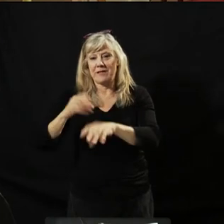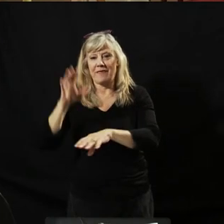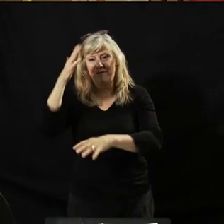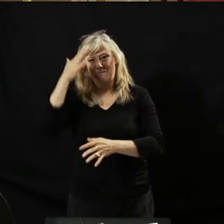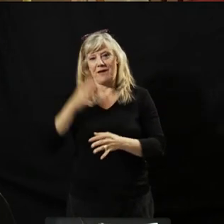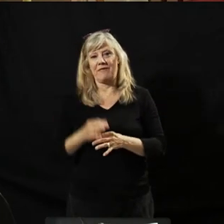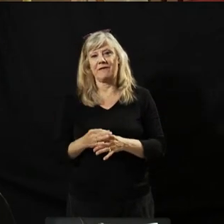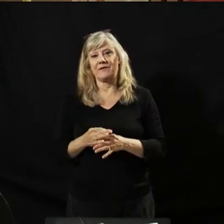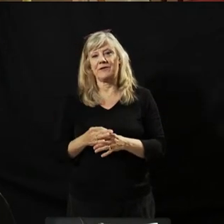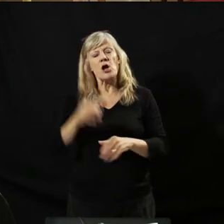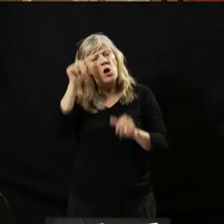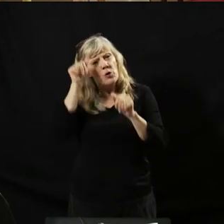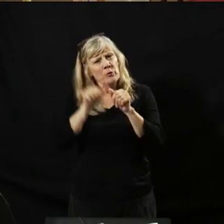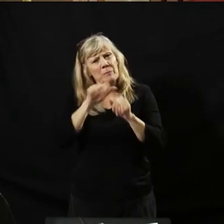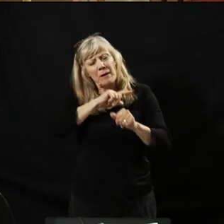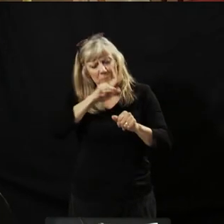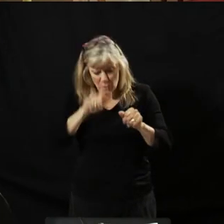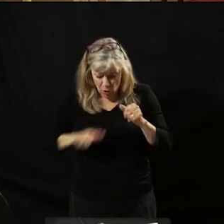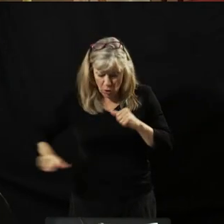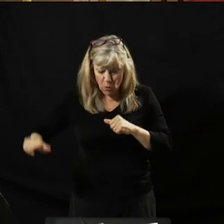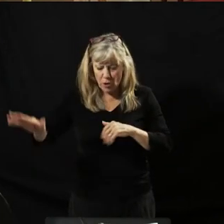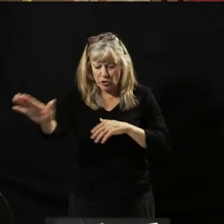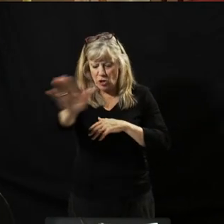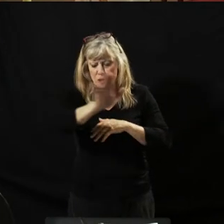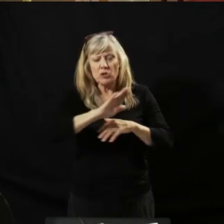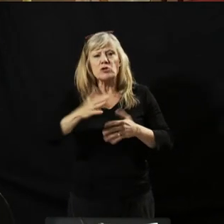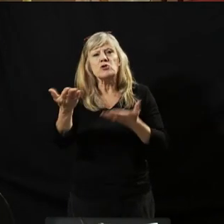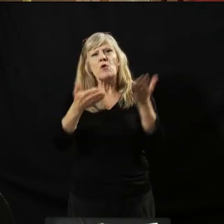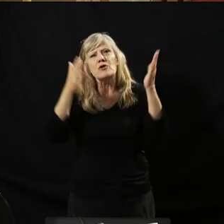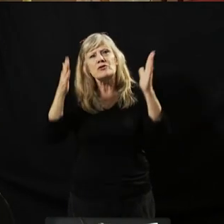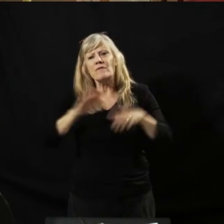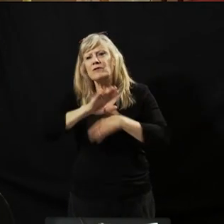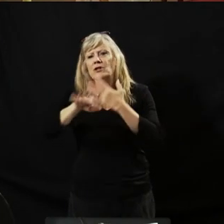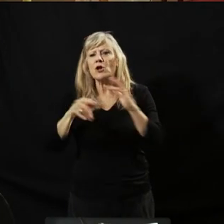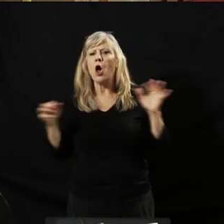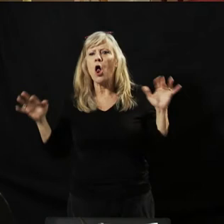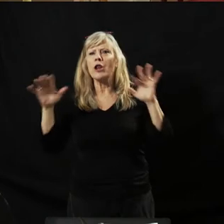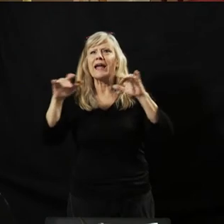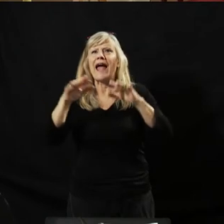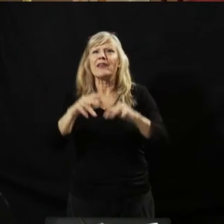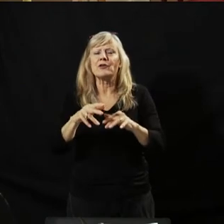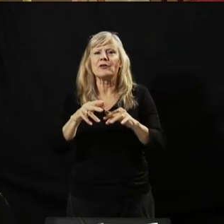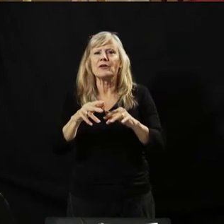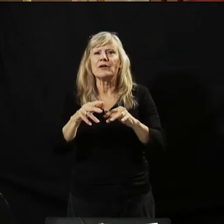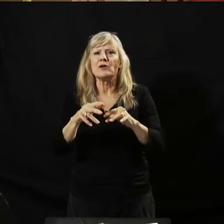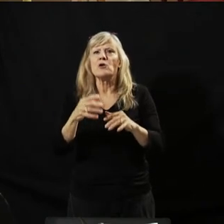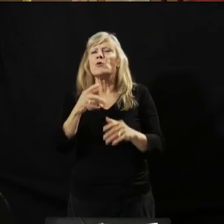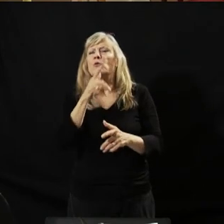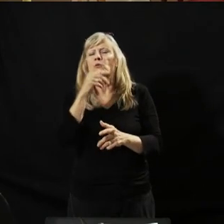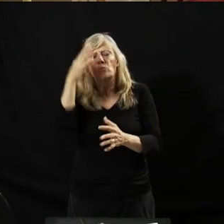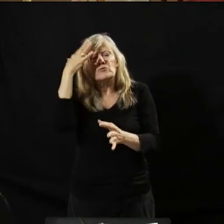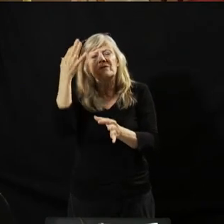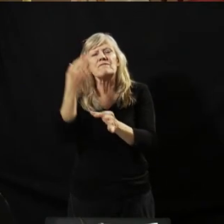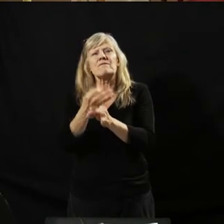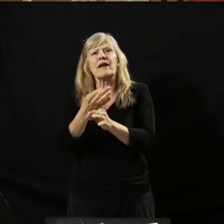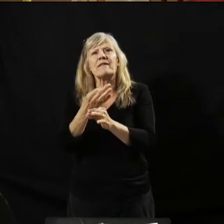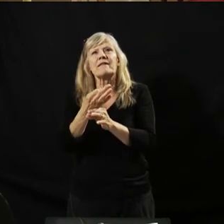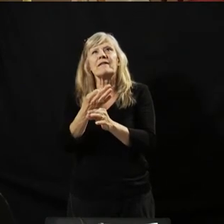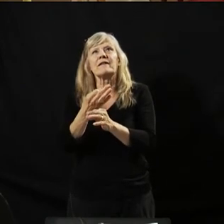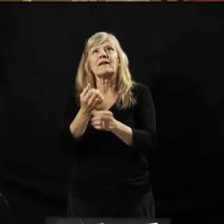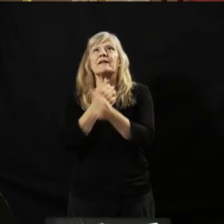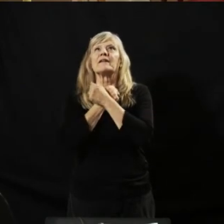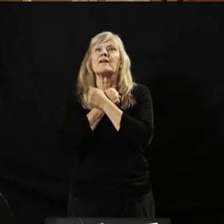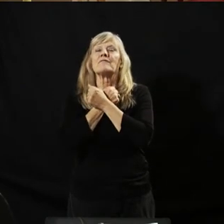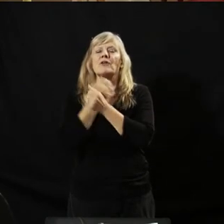Remember, Lord, your servants and all gathered here whose faith and devotion are known to you. For them